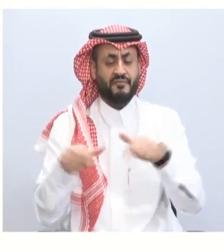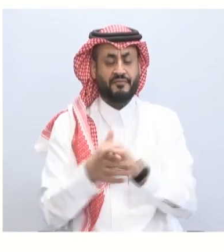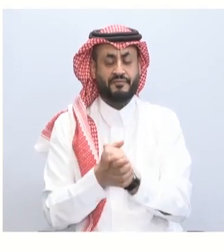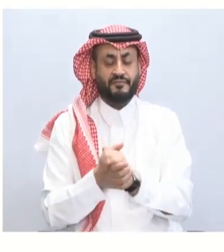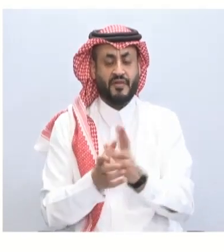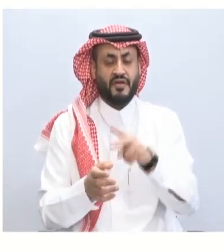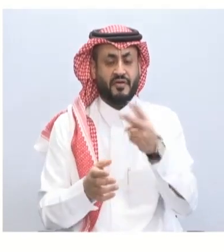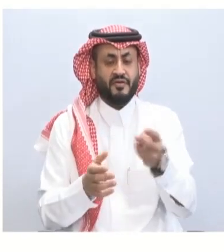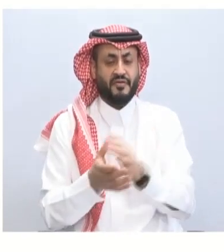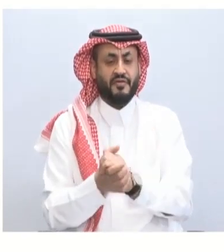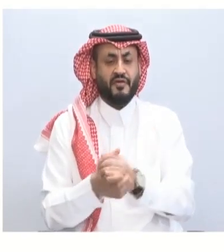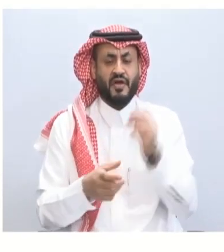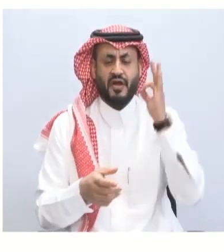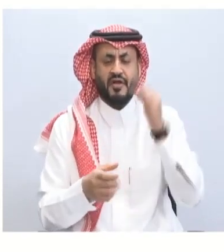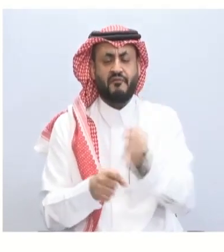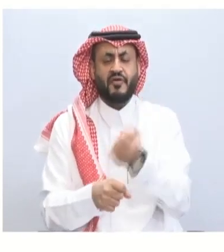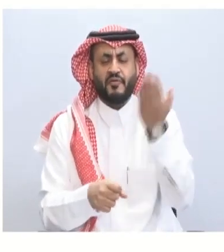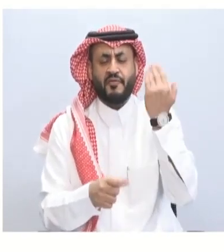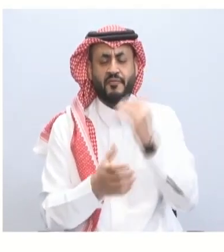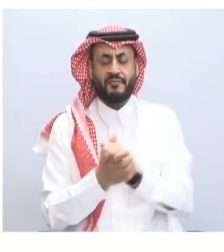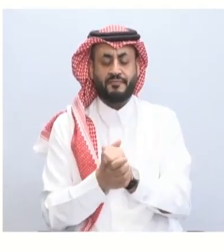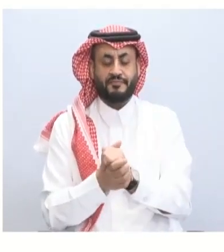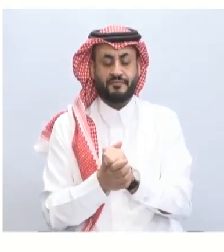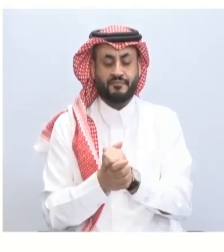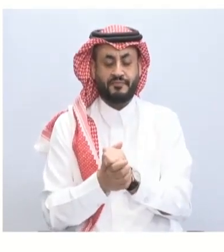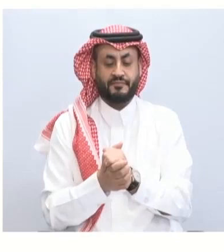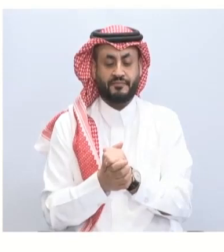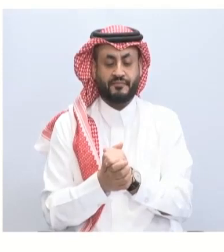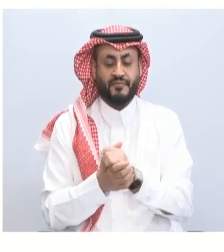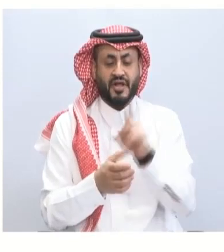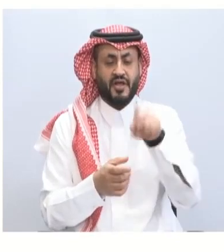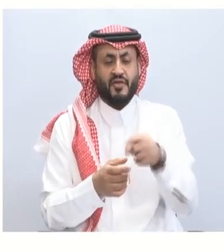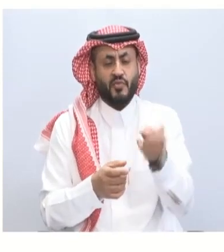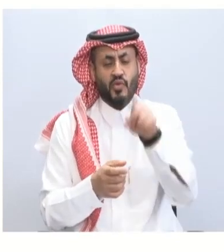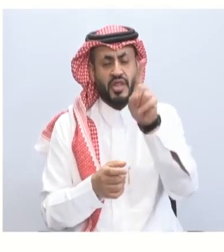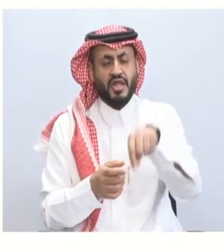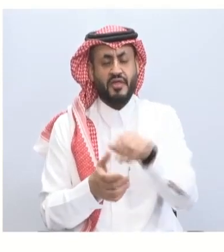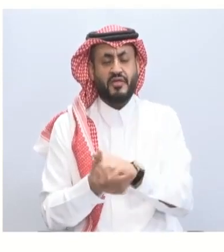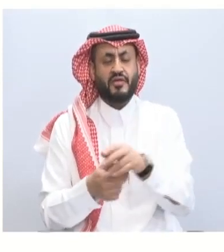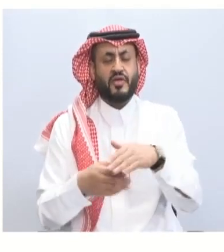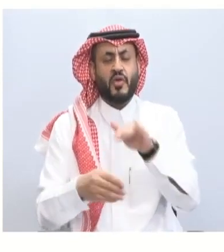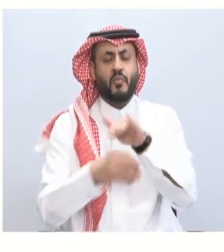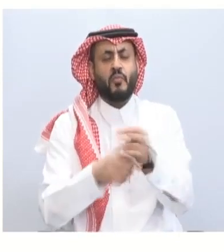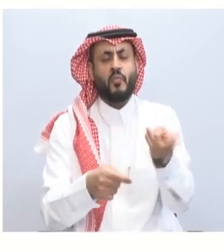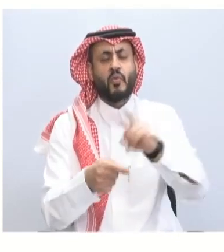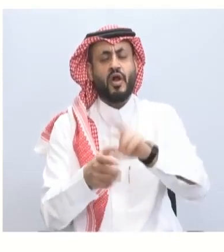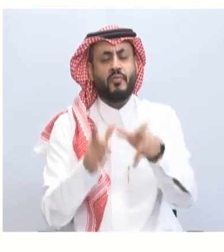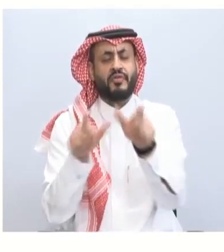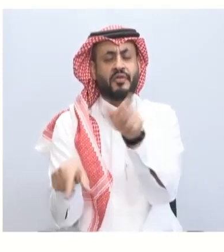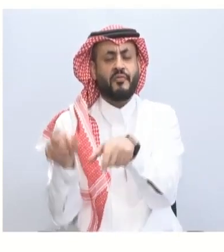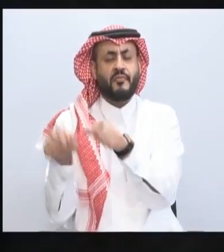to actually experience it in person. It's the day-to-day things that tell you more about people and their